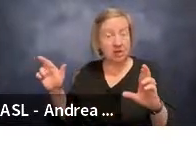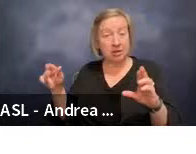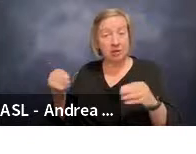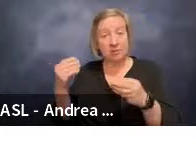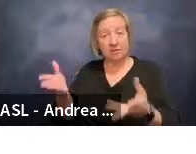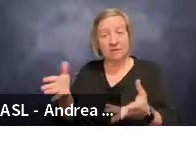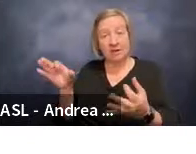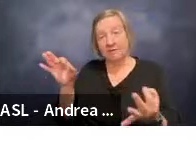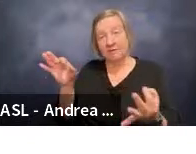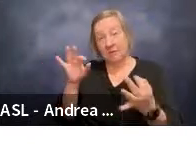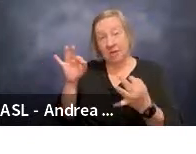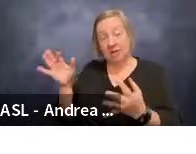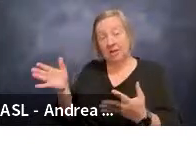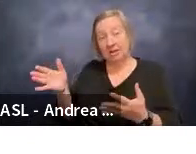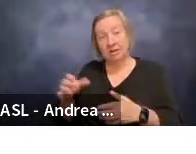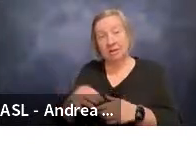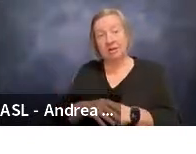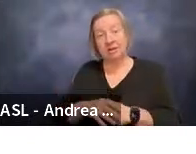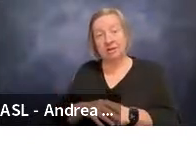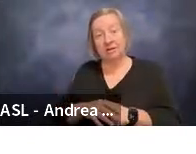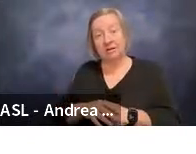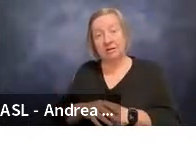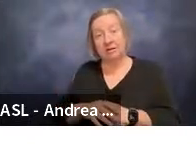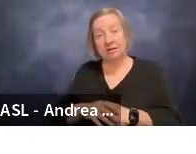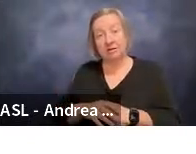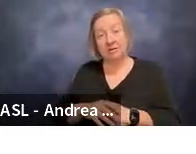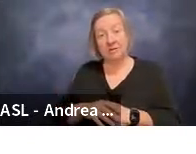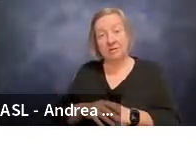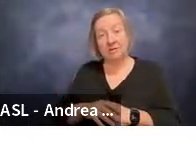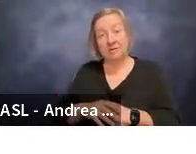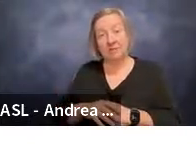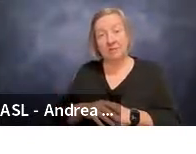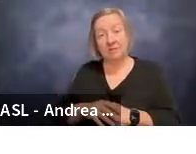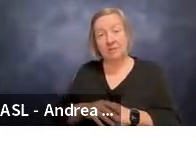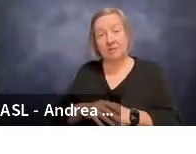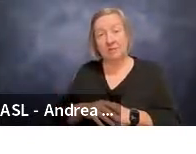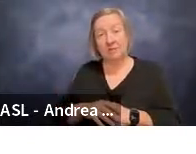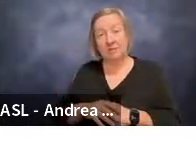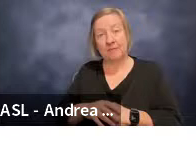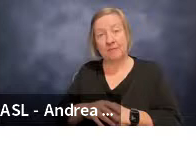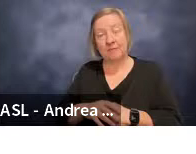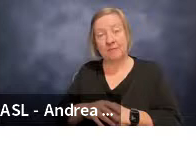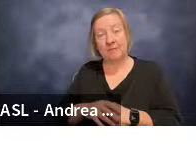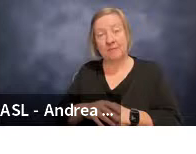provide feedback?